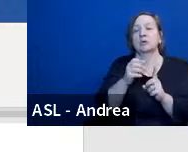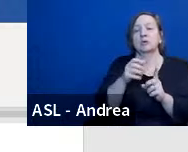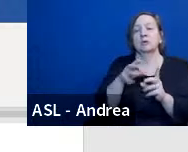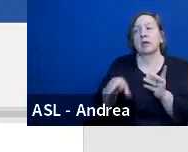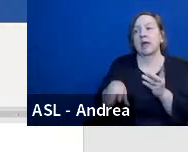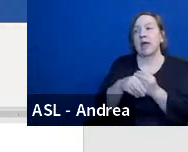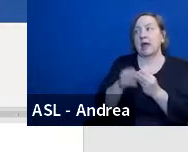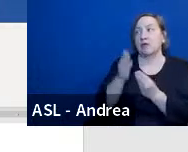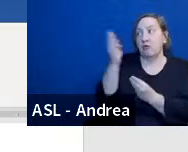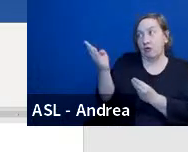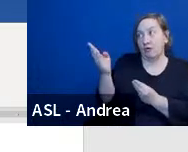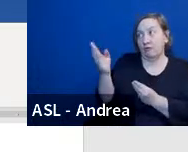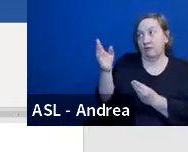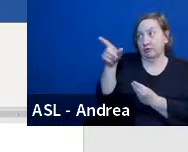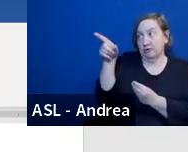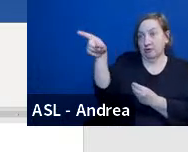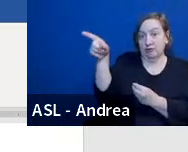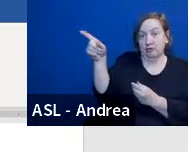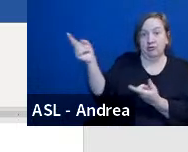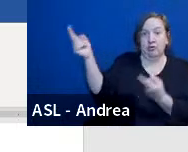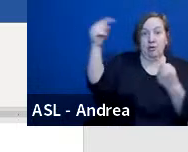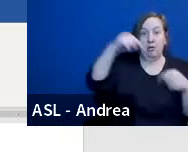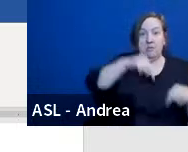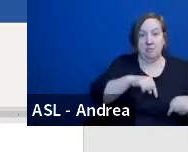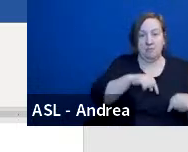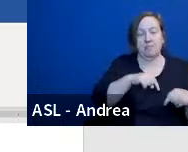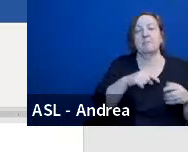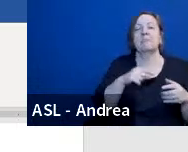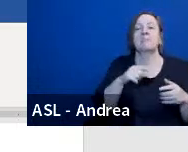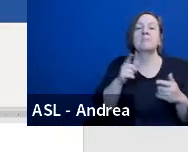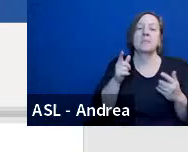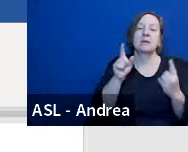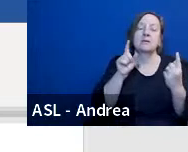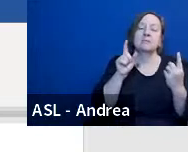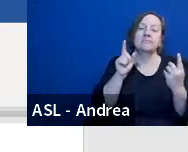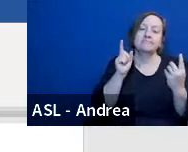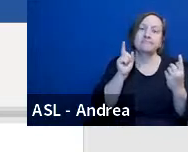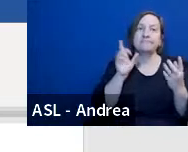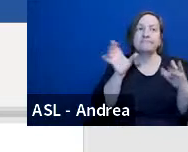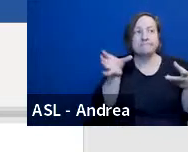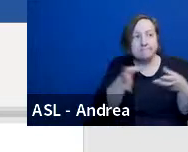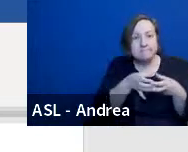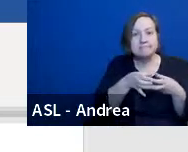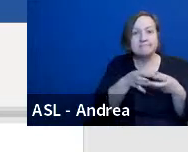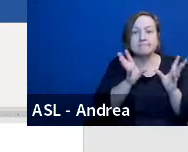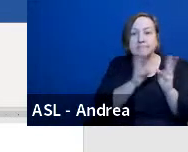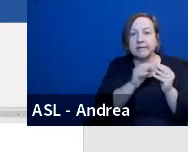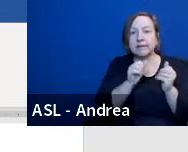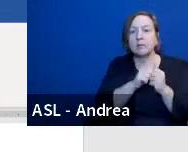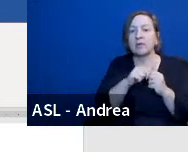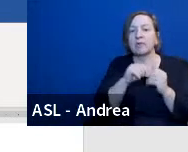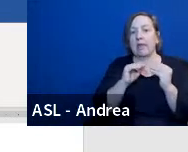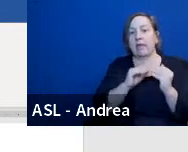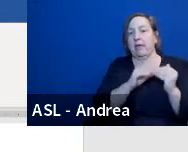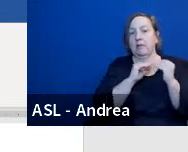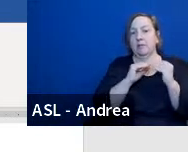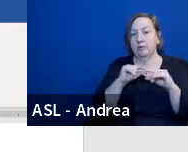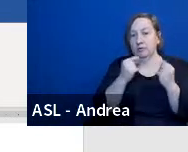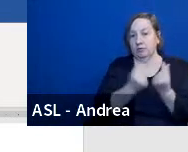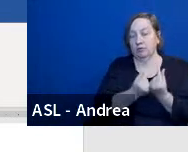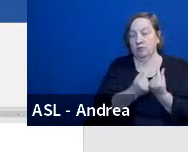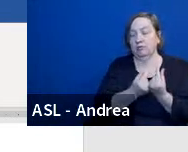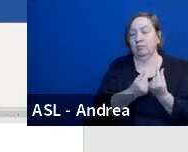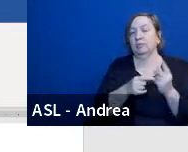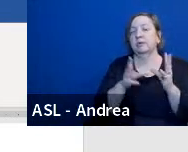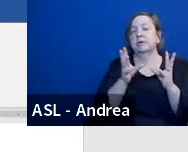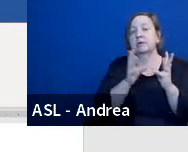to come out and meet with the equity group, to meet with some